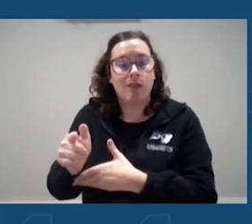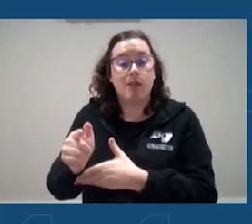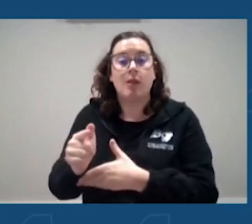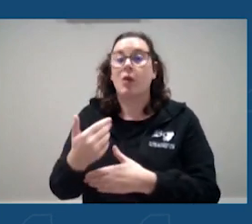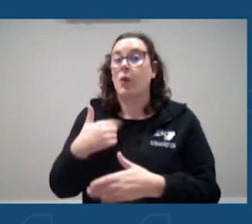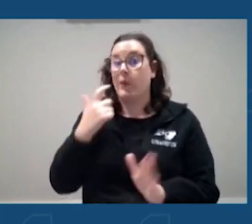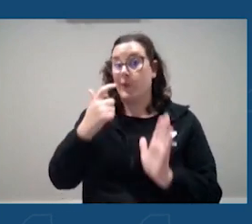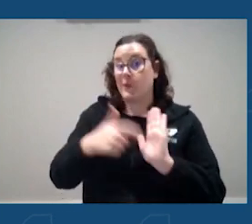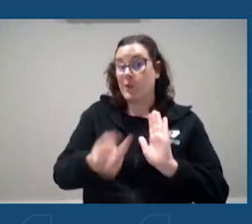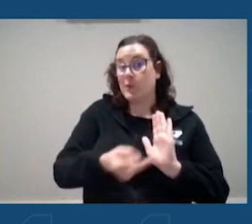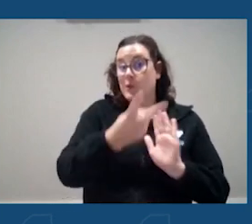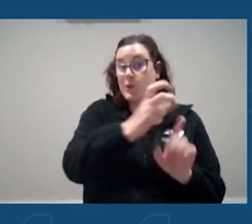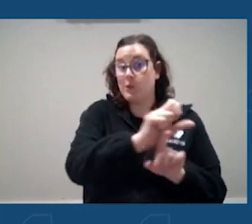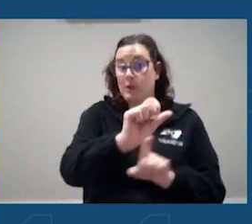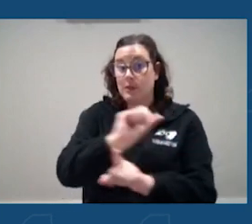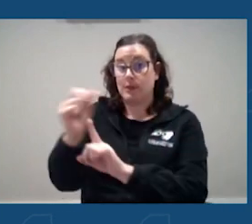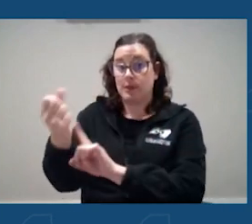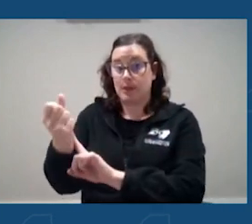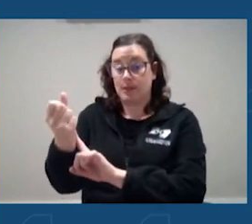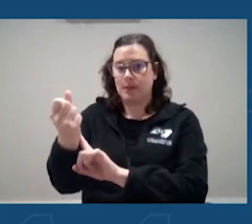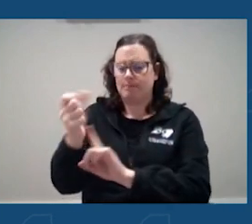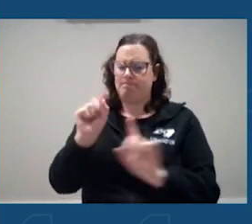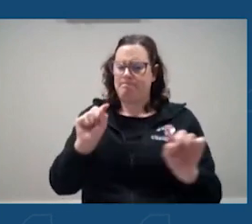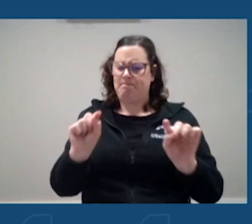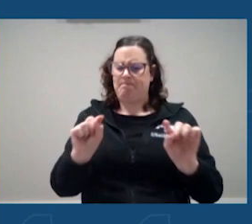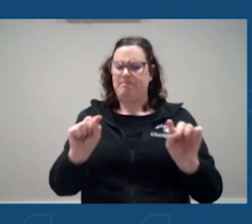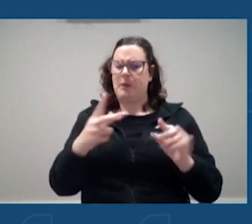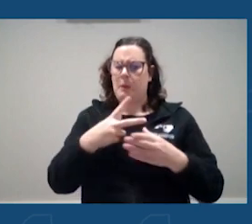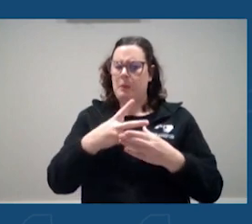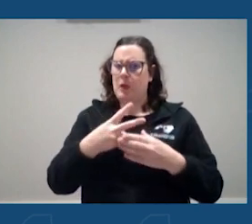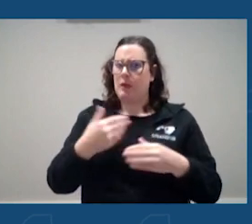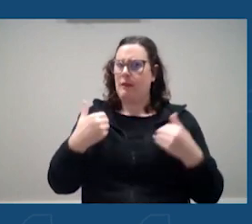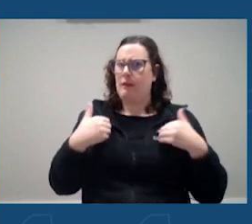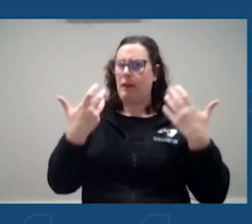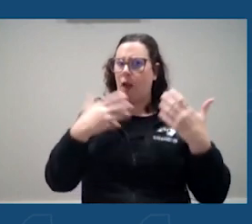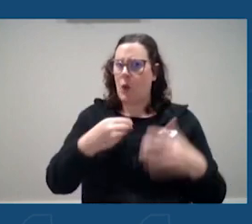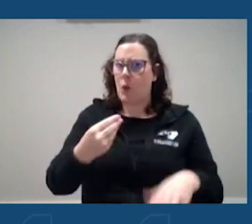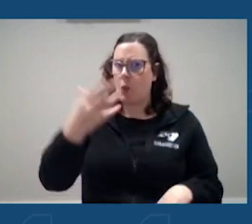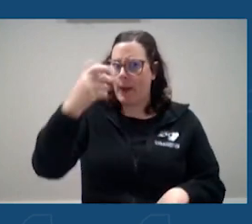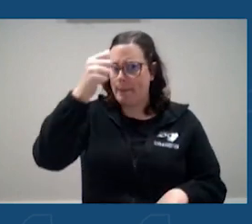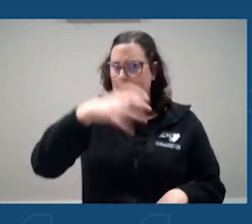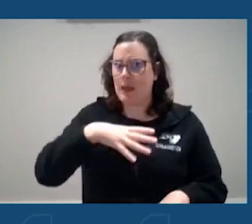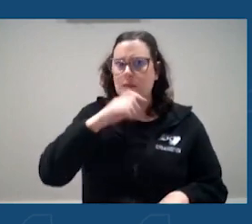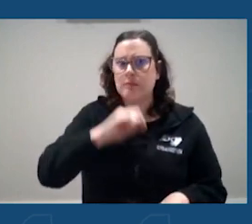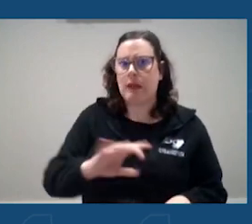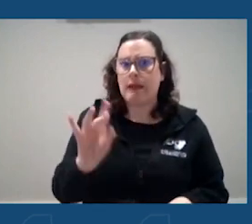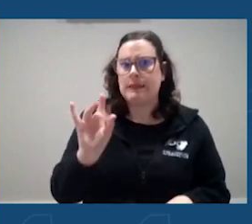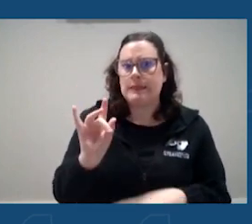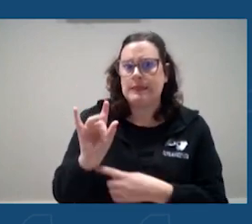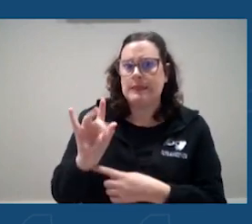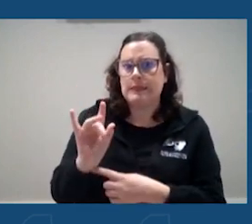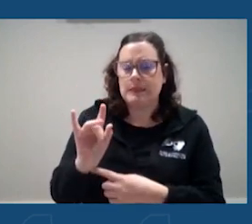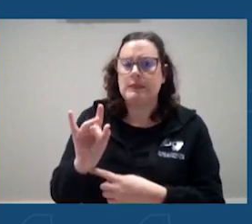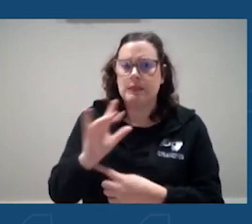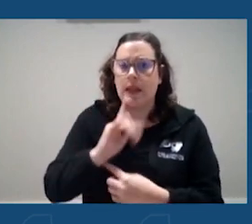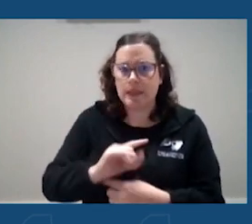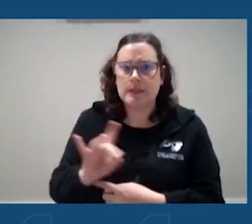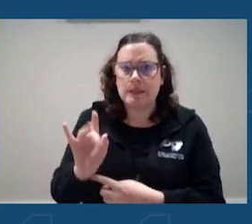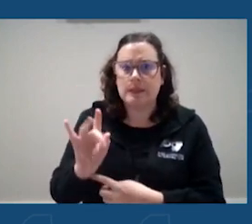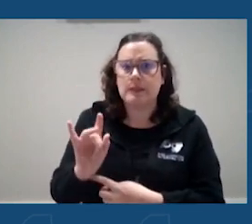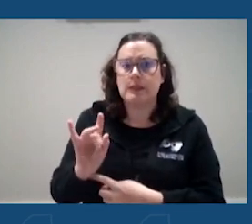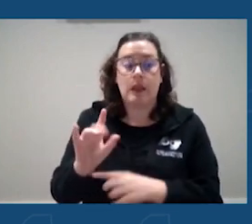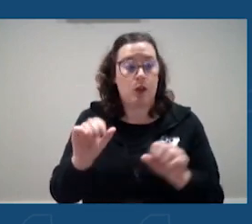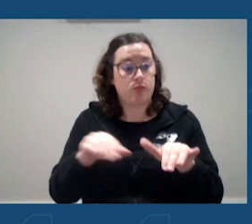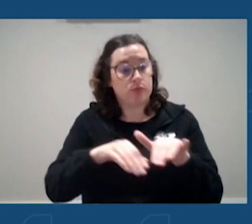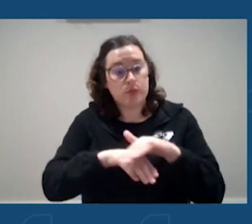cases. Common denominator, 2 young white males under 18-year-olds, able to walk in a store